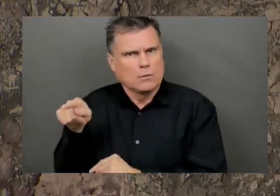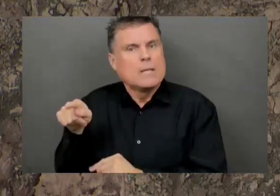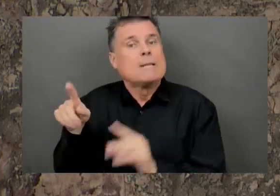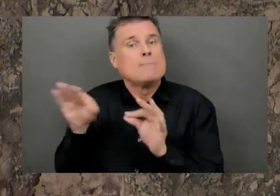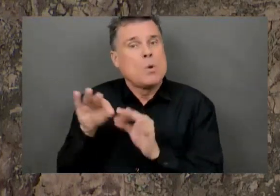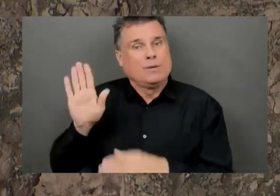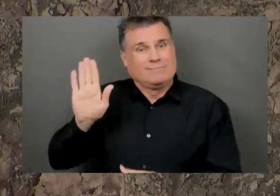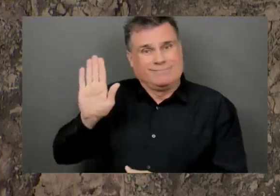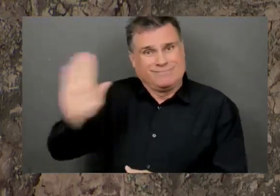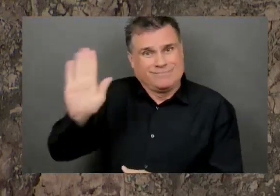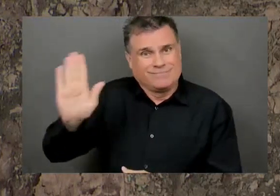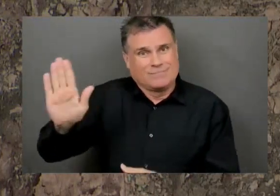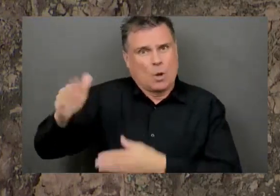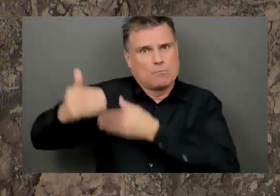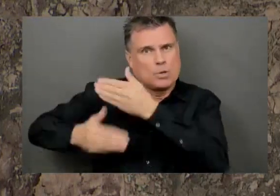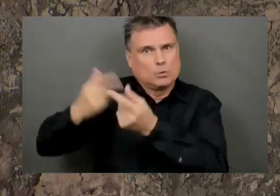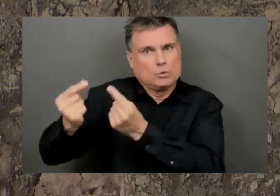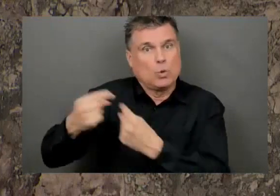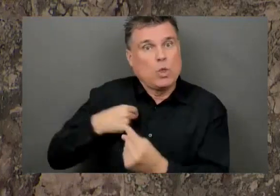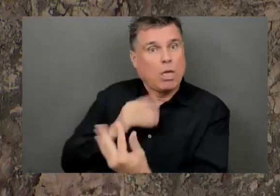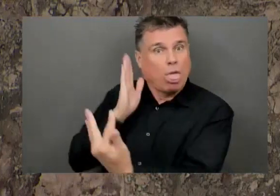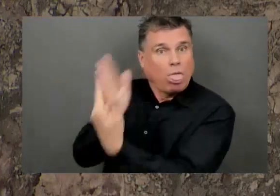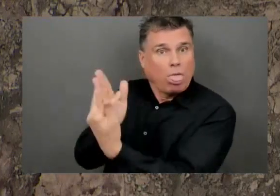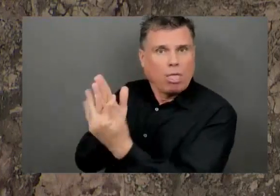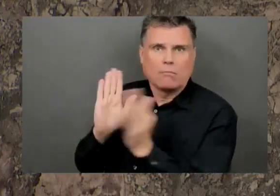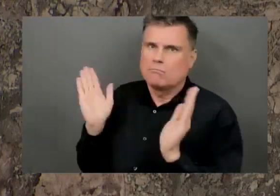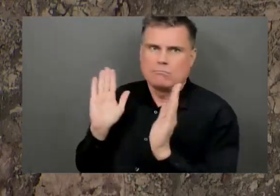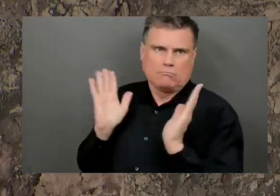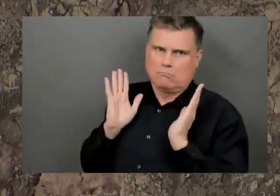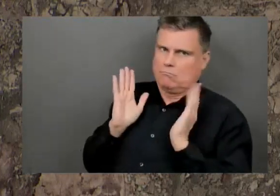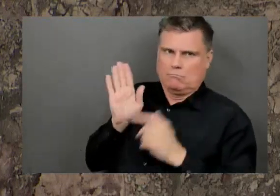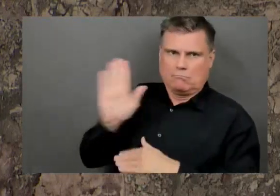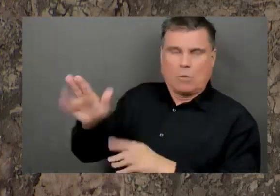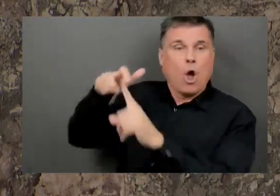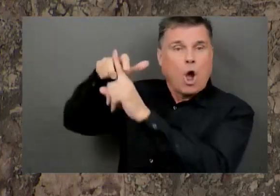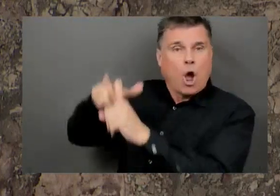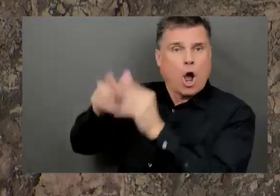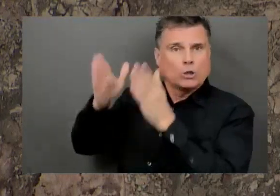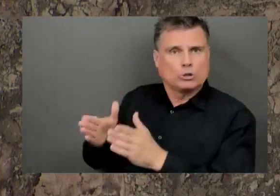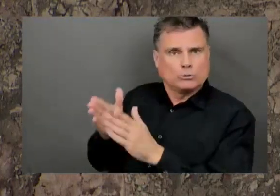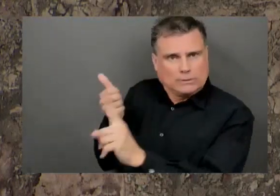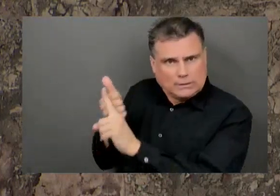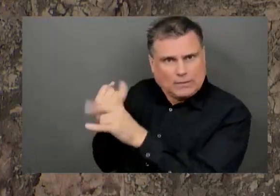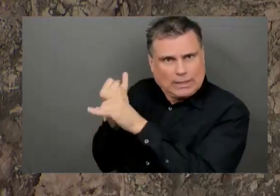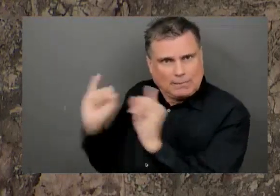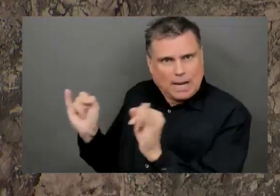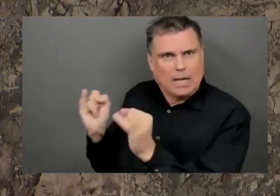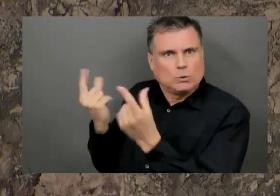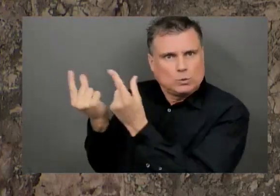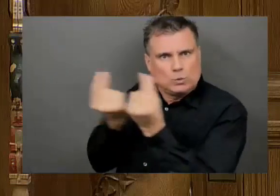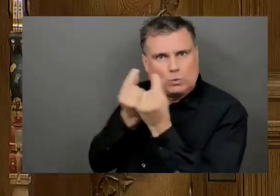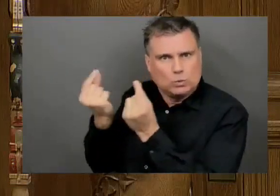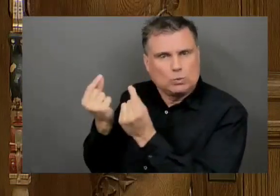priority is supporting the Auditor General's review. Thank you.